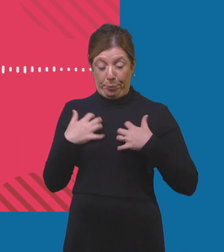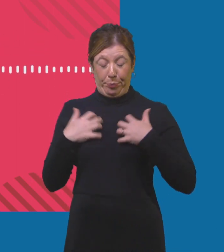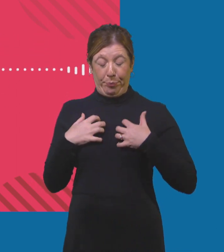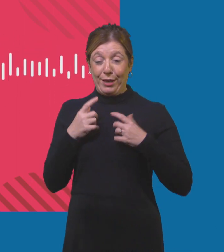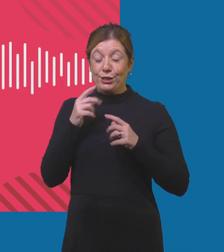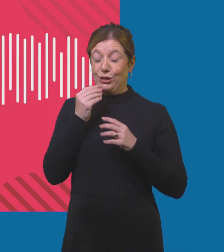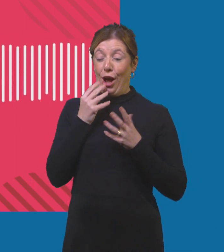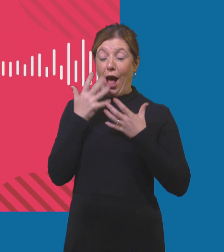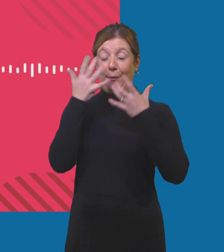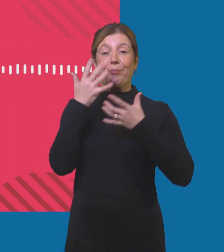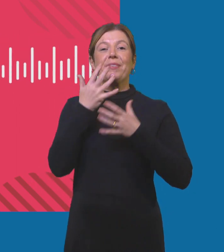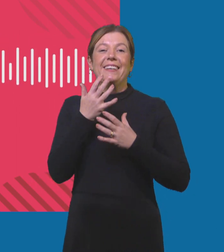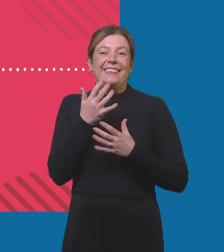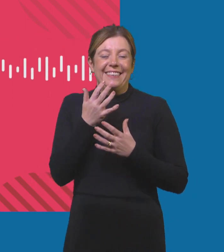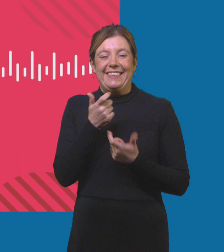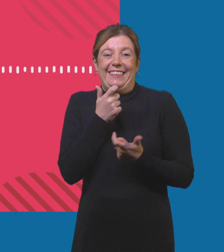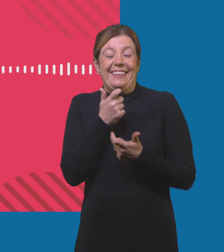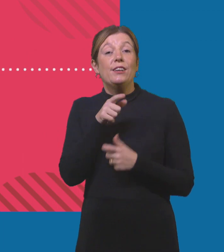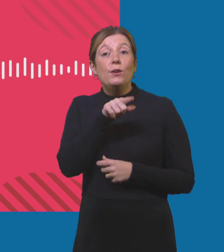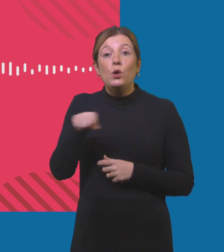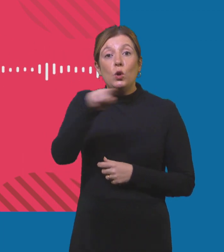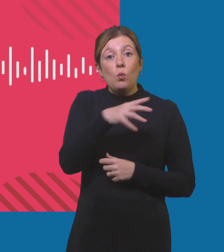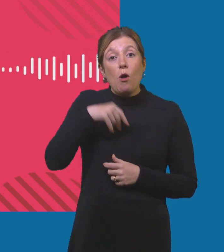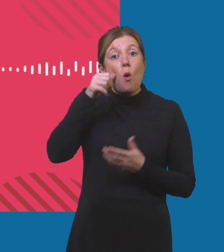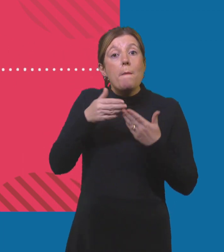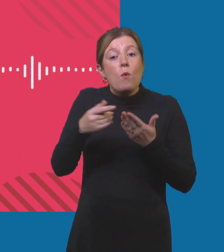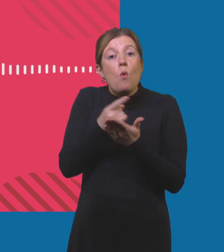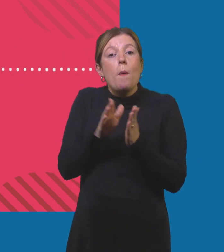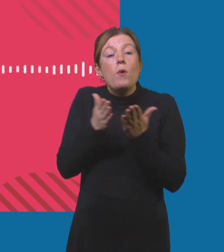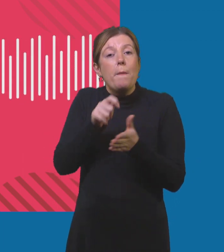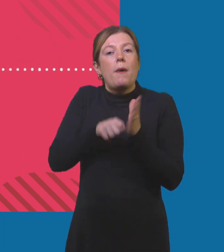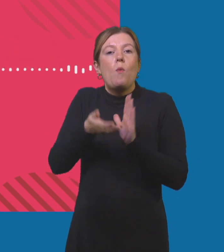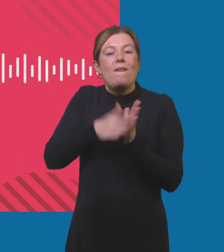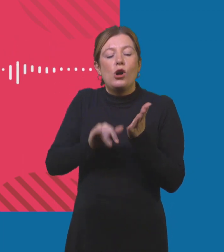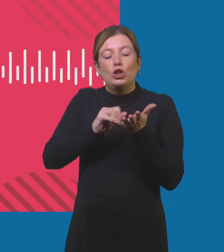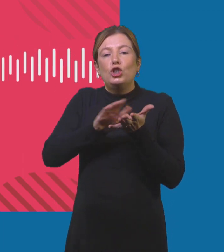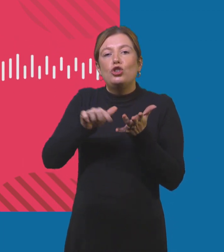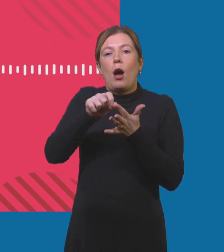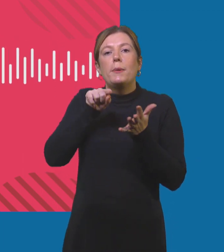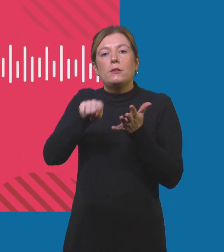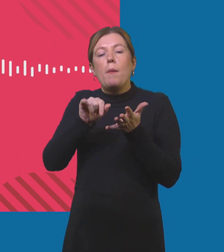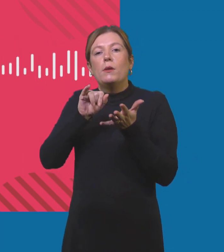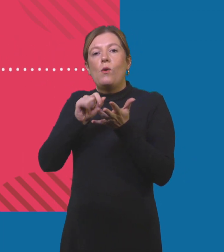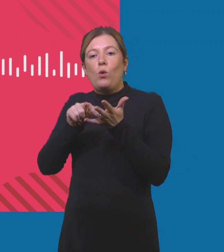rush. If you are interested in this book, you can get a copy at